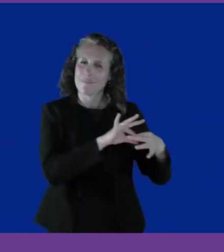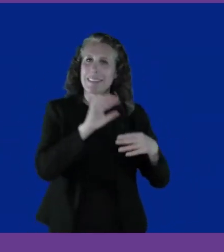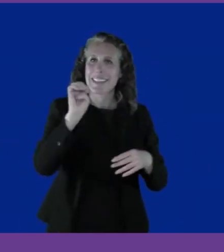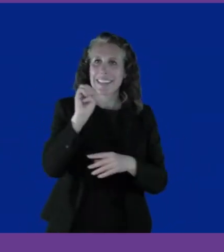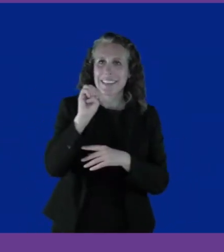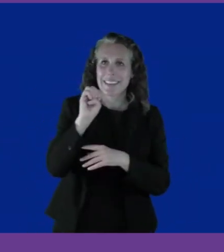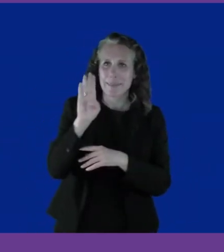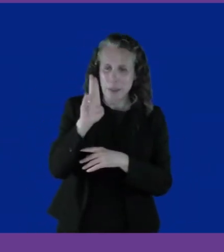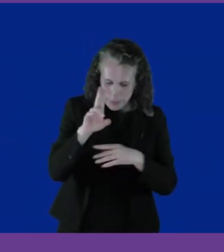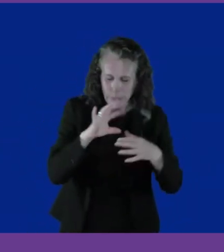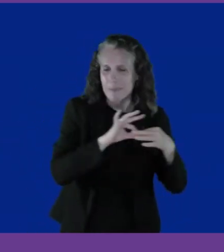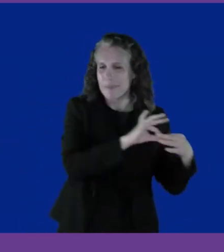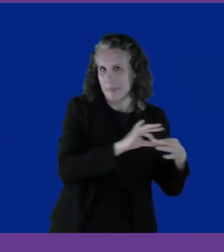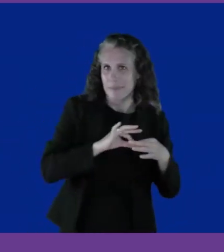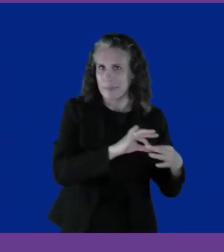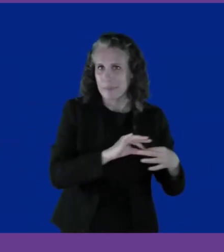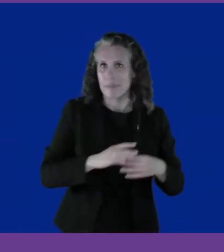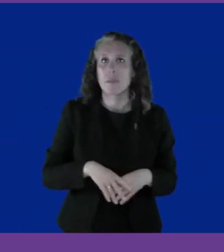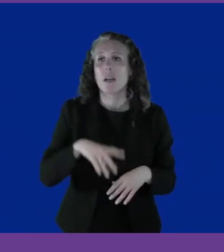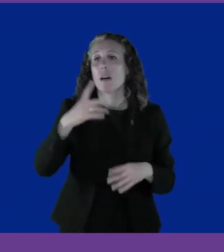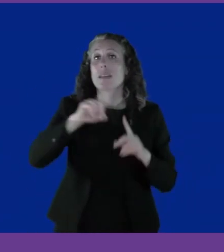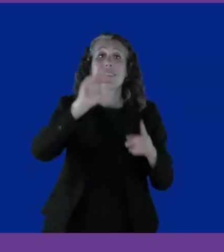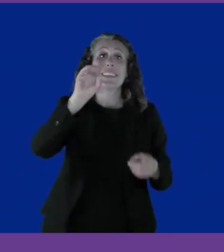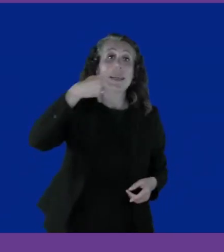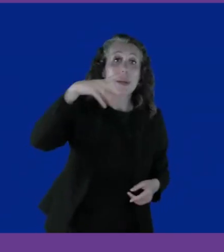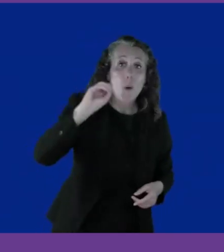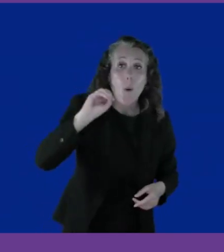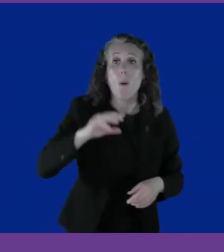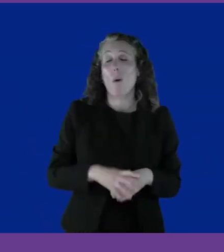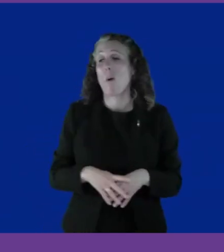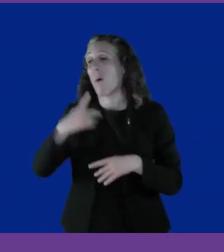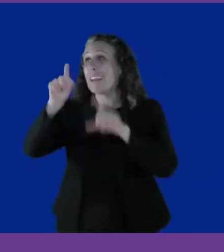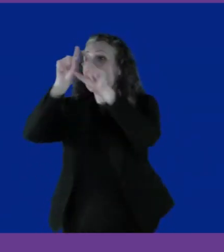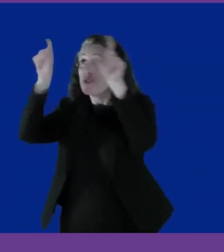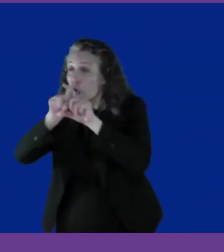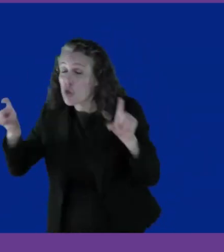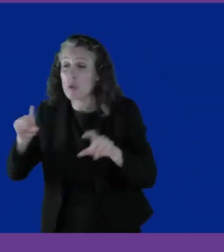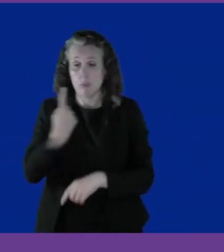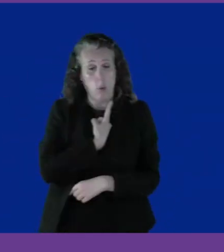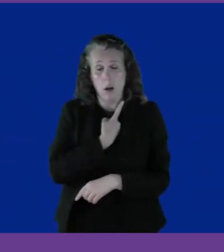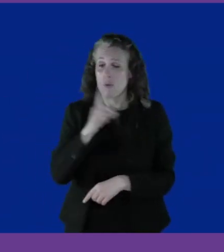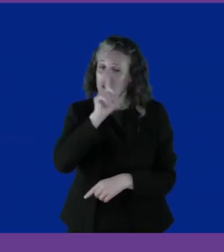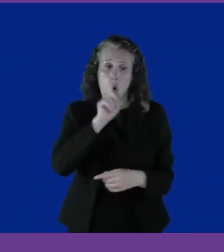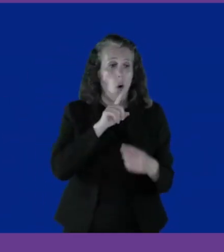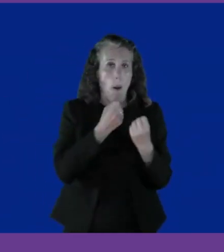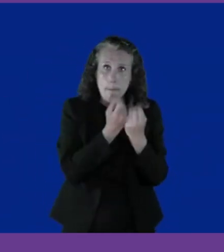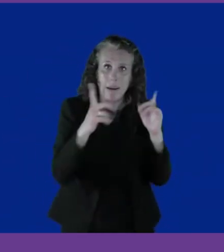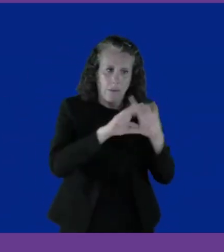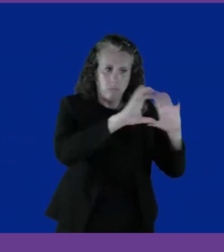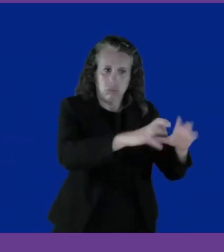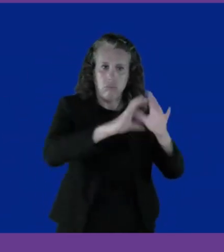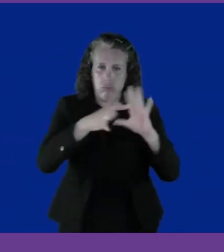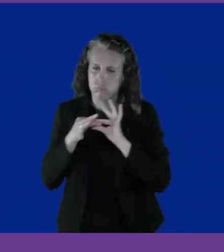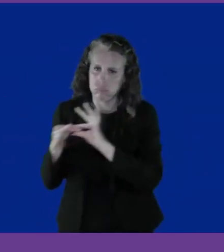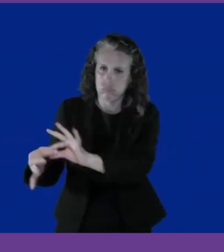the users, with the DPOs, and with the industry. And this event we have organized in